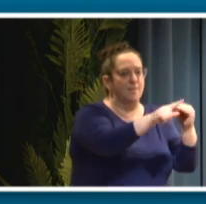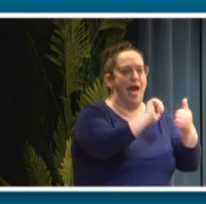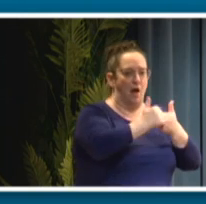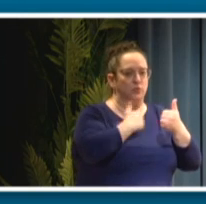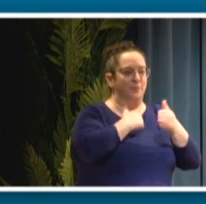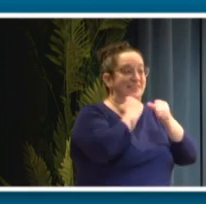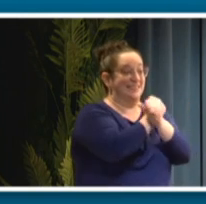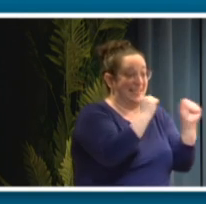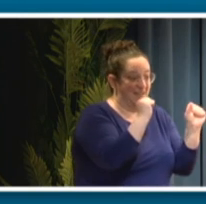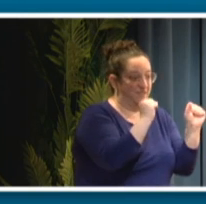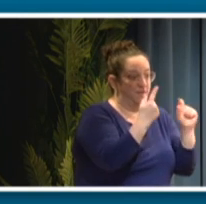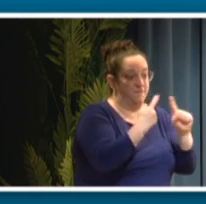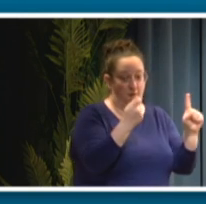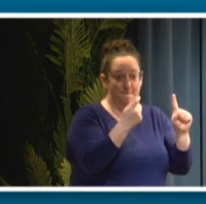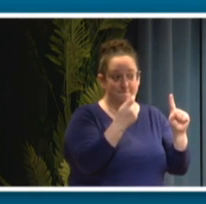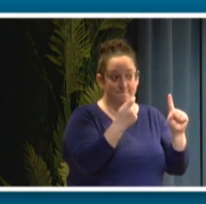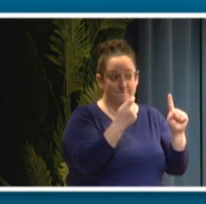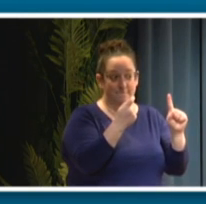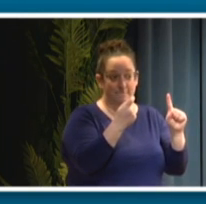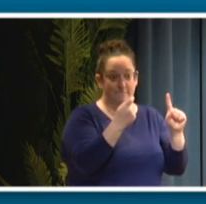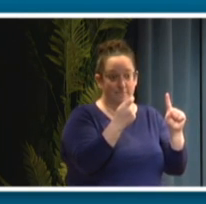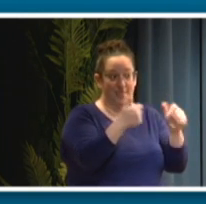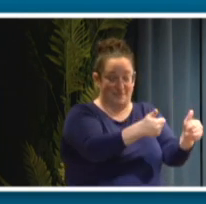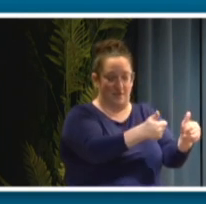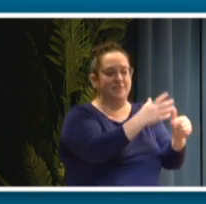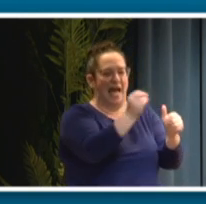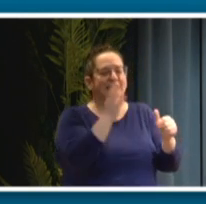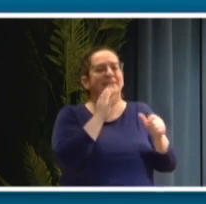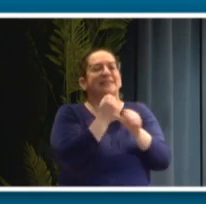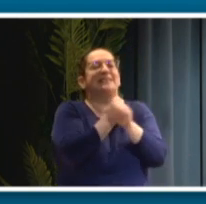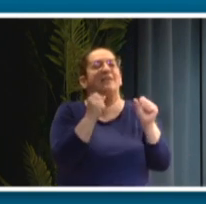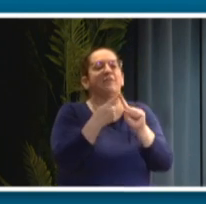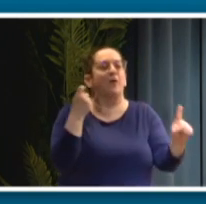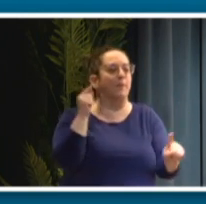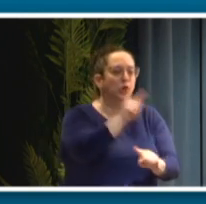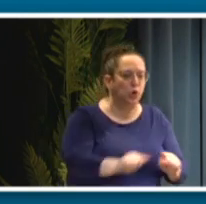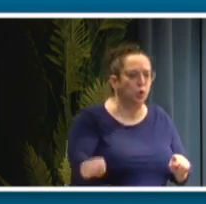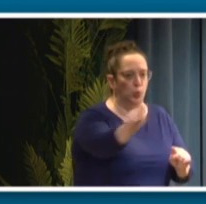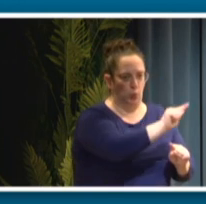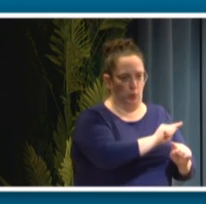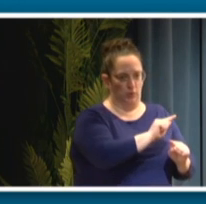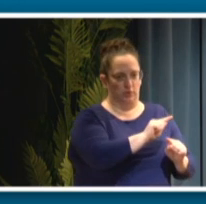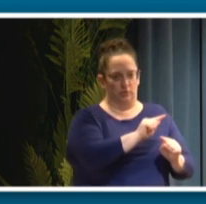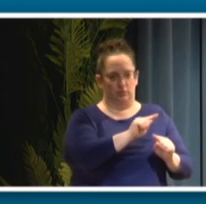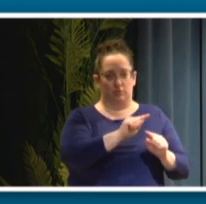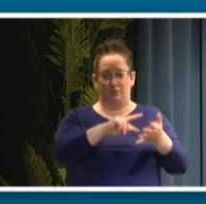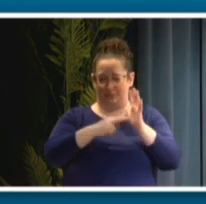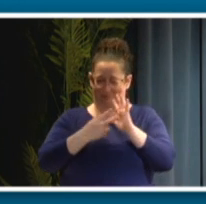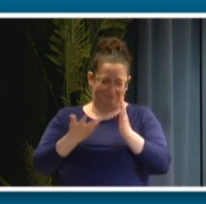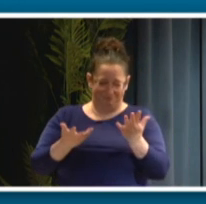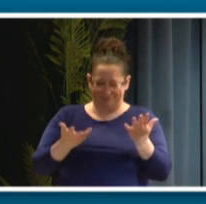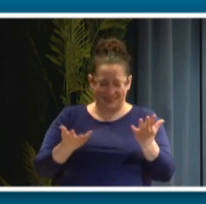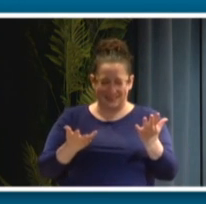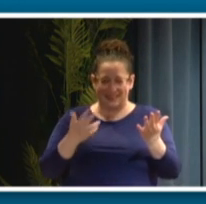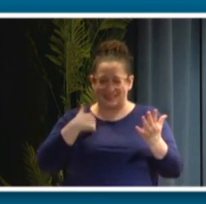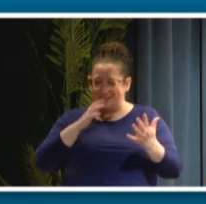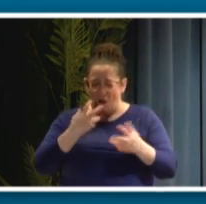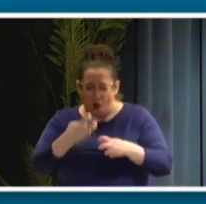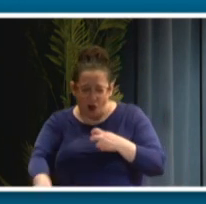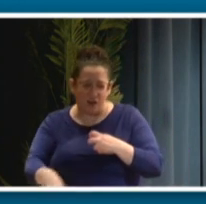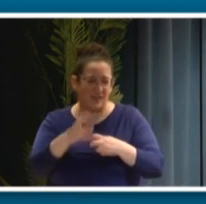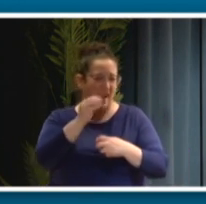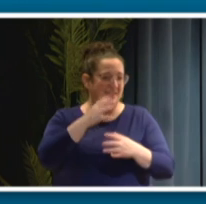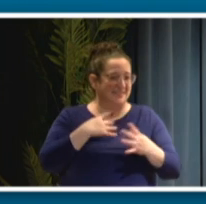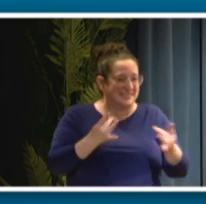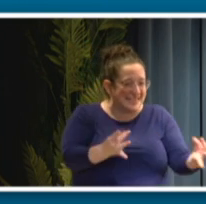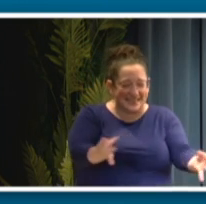extra work to make sure they're safe from you, right? Yeah. And that's extra, and that's tough, and it's icky, and it feels uncomfortable. It's hard to